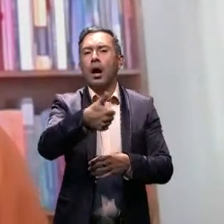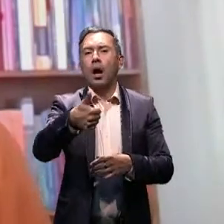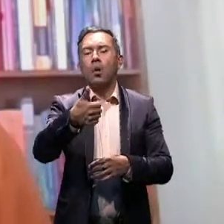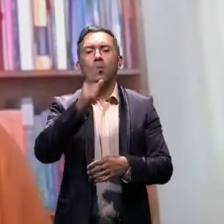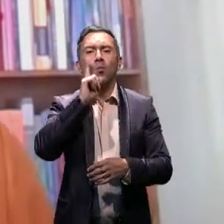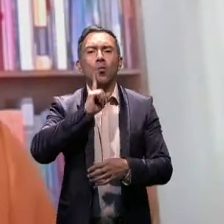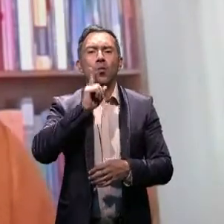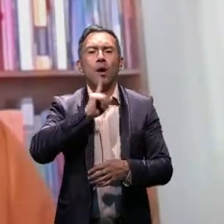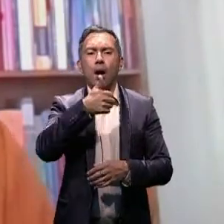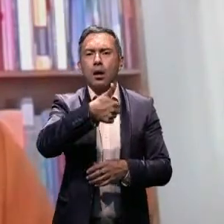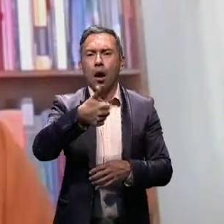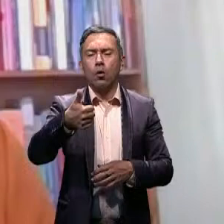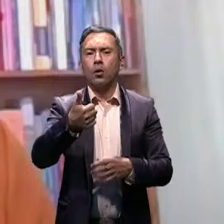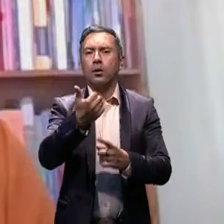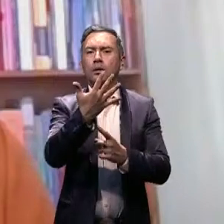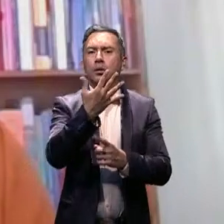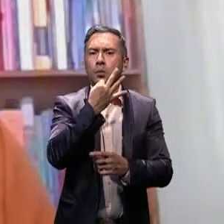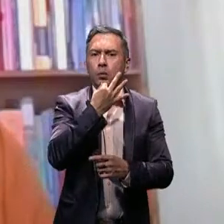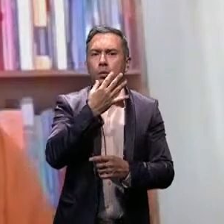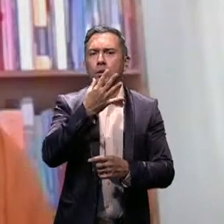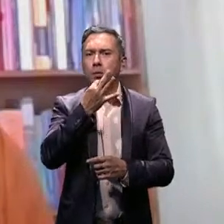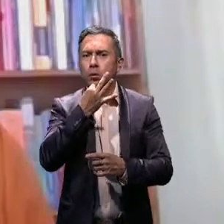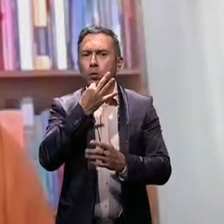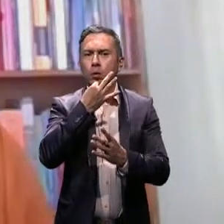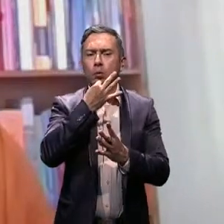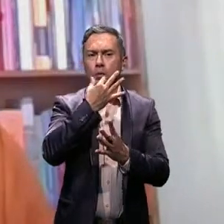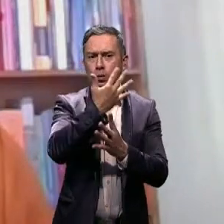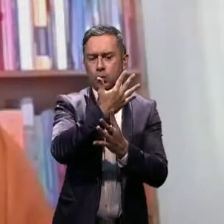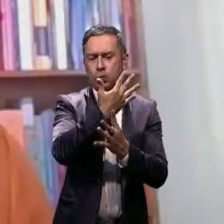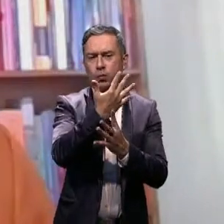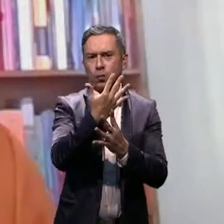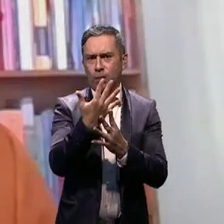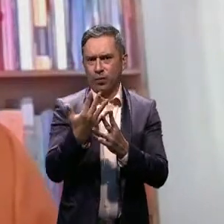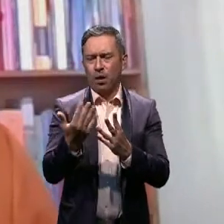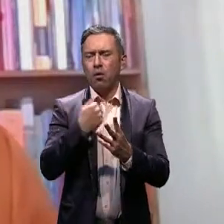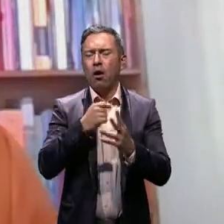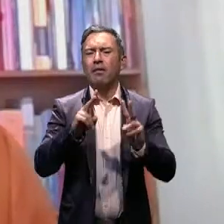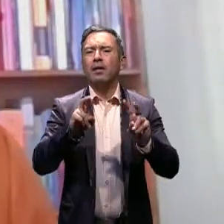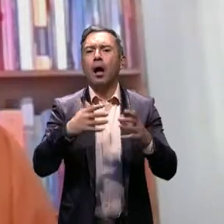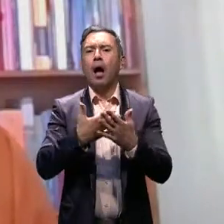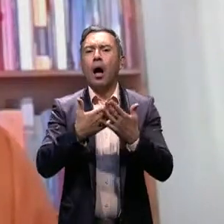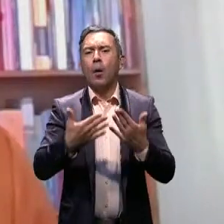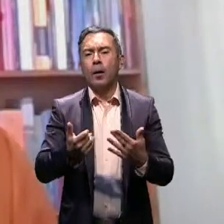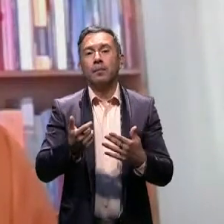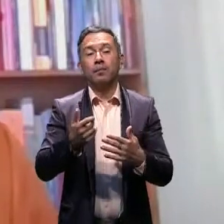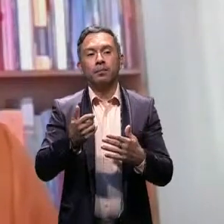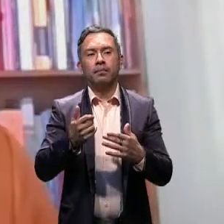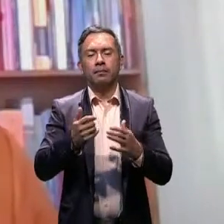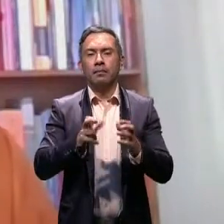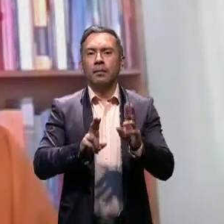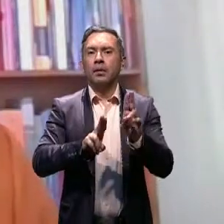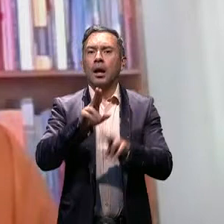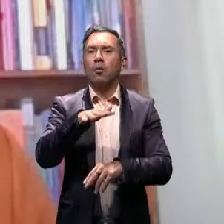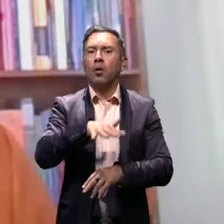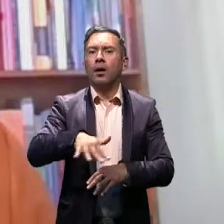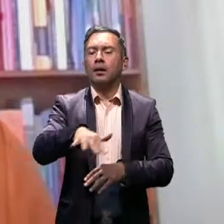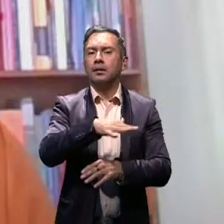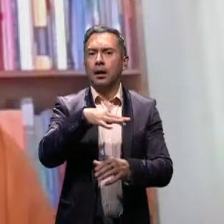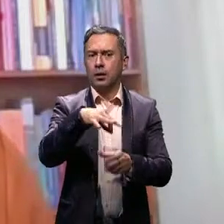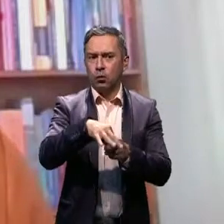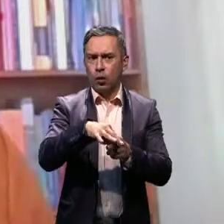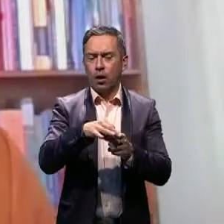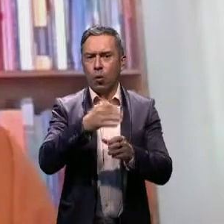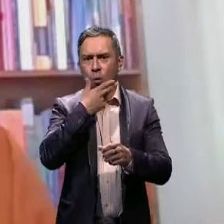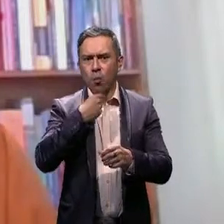5-minute interventions on behalf of each speaker, and approaching it from